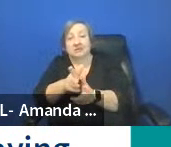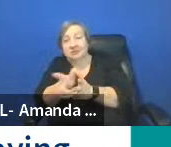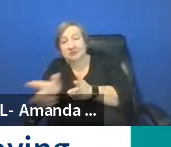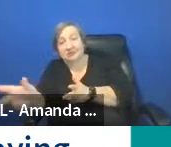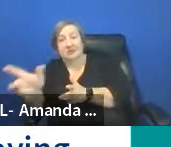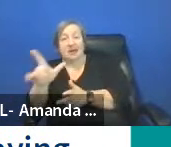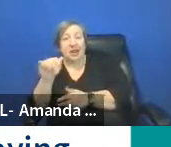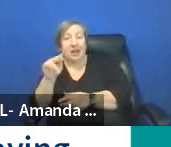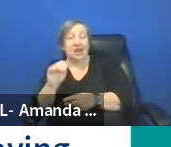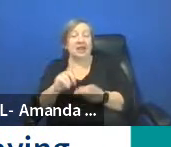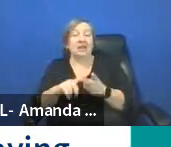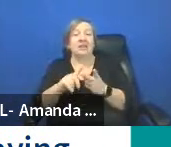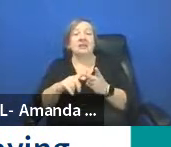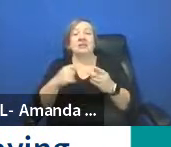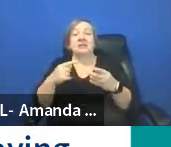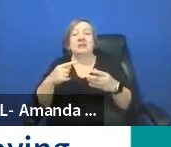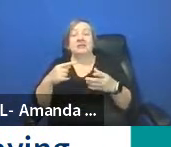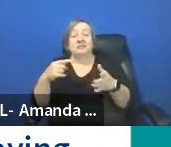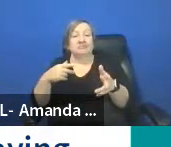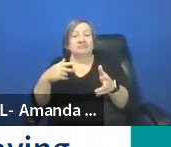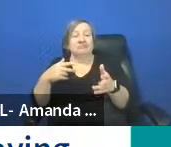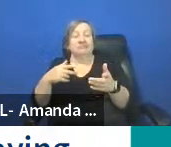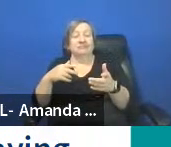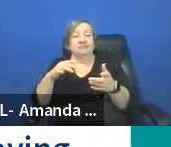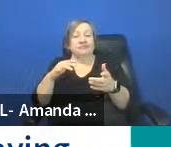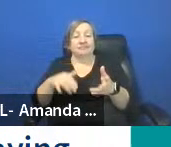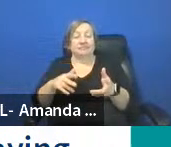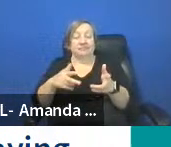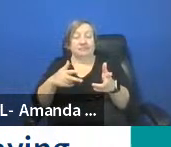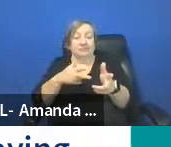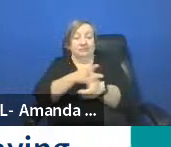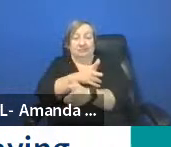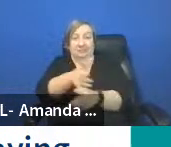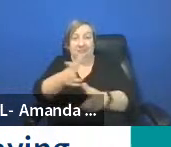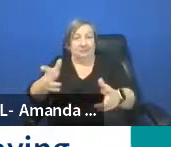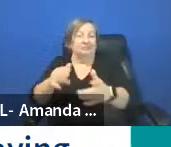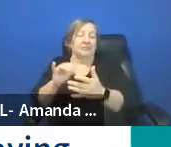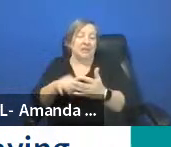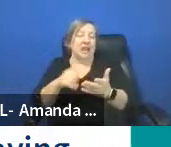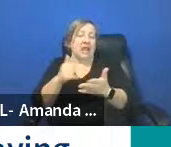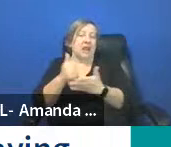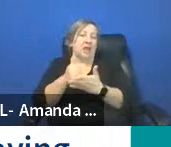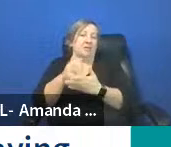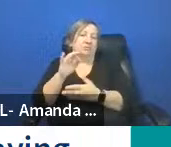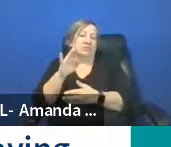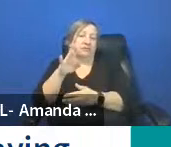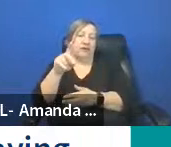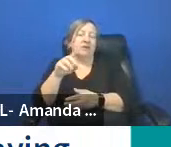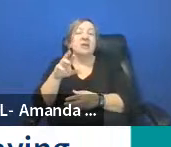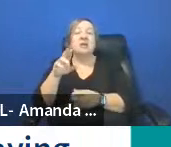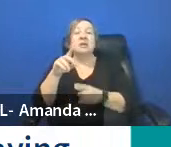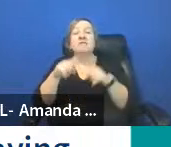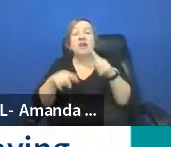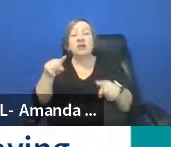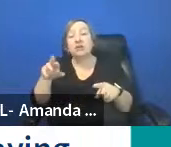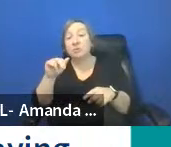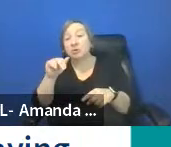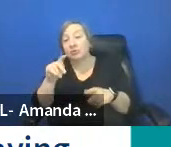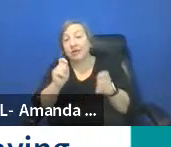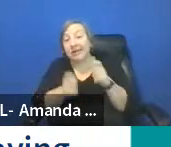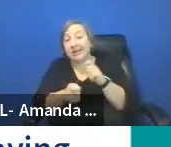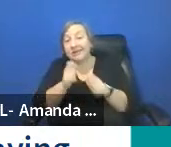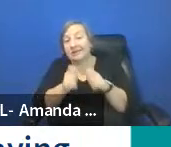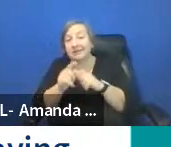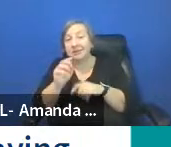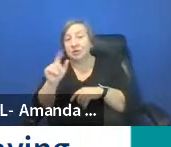the interchange improvements, all of those things tolling helps fund. And then the variable rate tolling that I mentioned, that